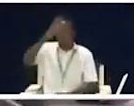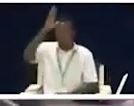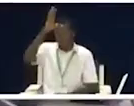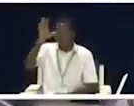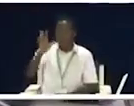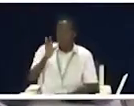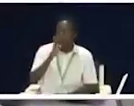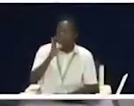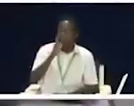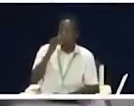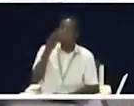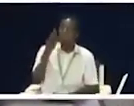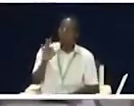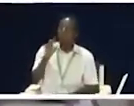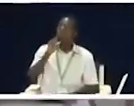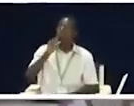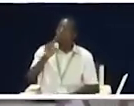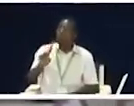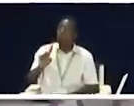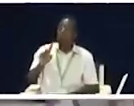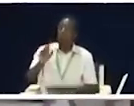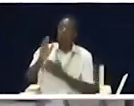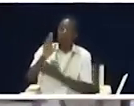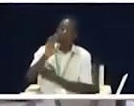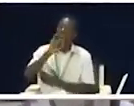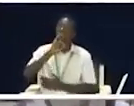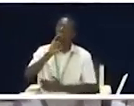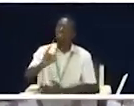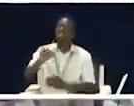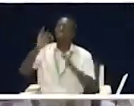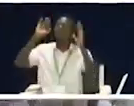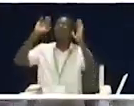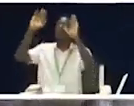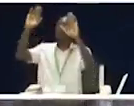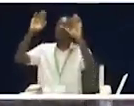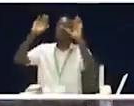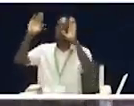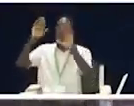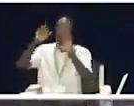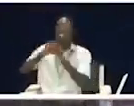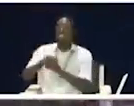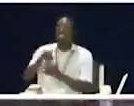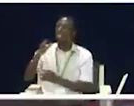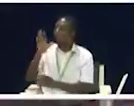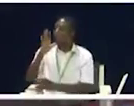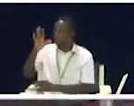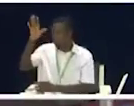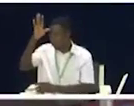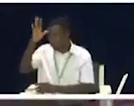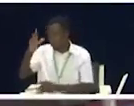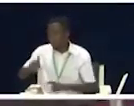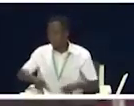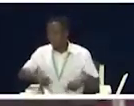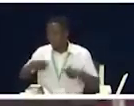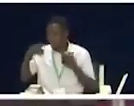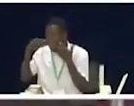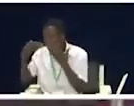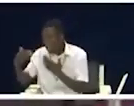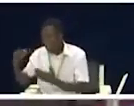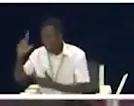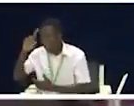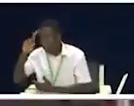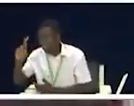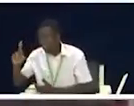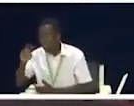truth, God has been wonderful in their lives, and we say thank you. Thank you, sir. Thank you, ma.